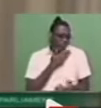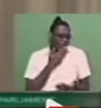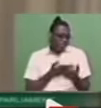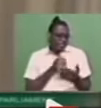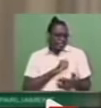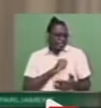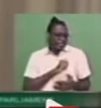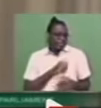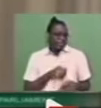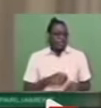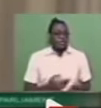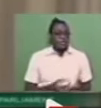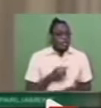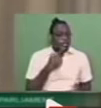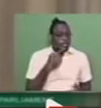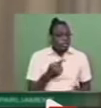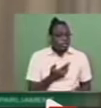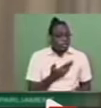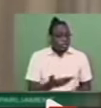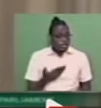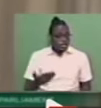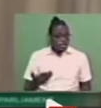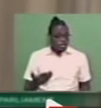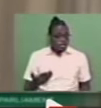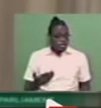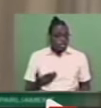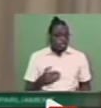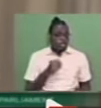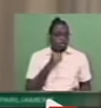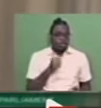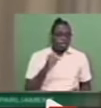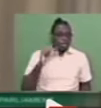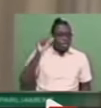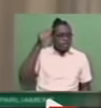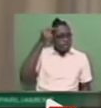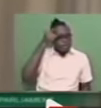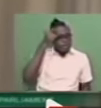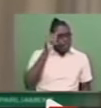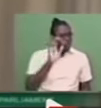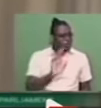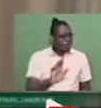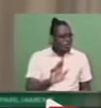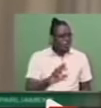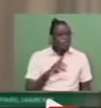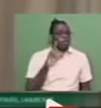taxpayers of this country. We want to remember, how it is